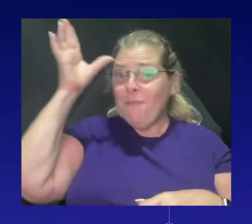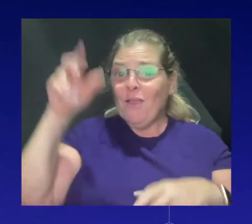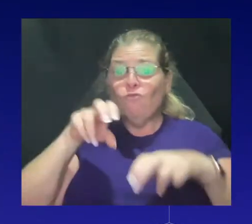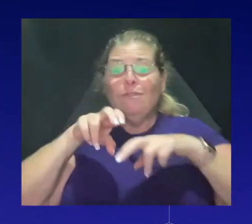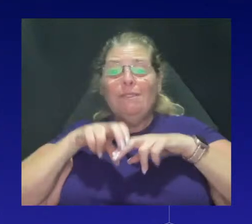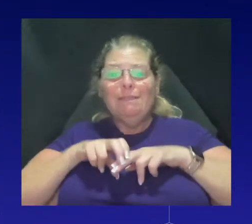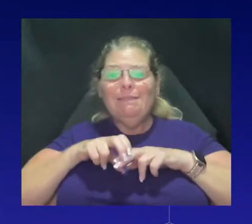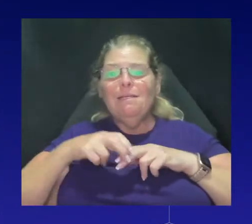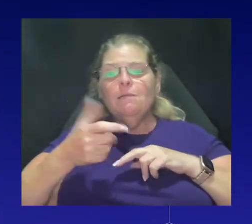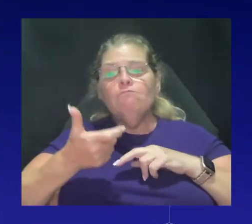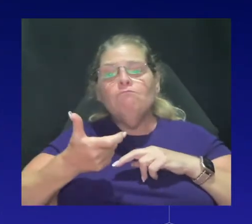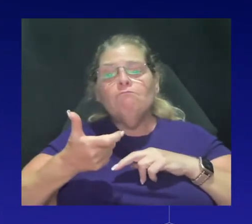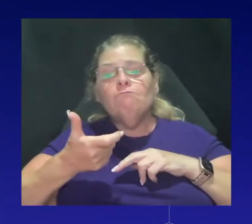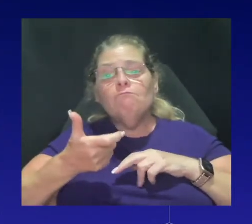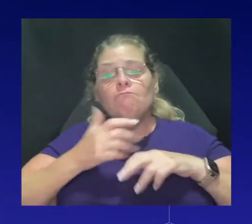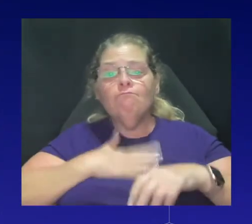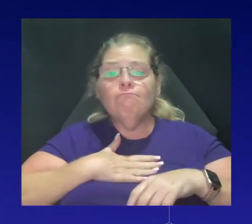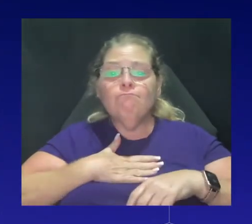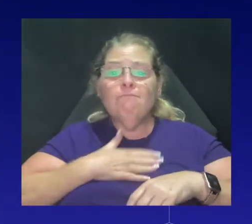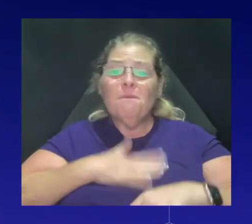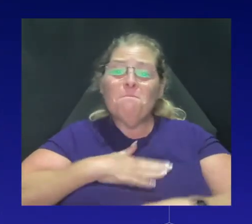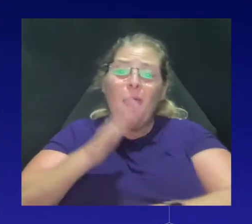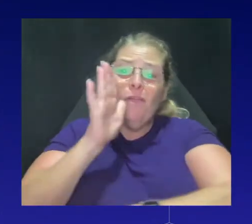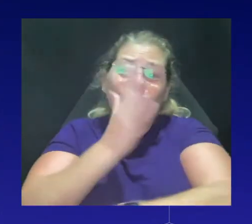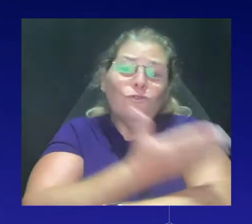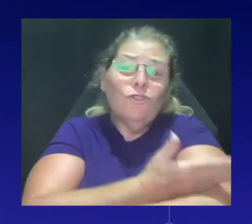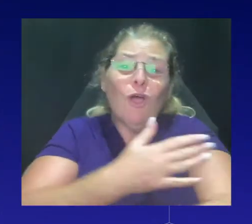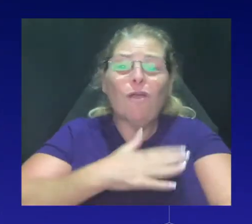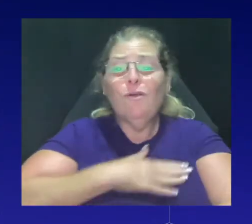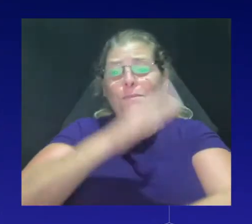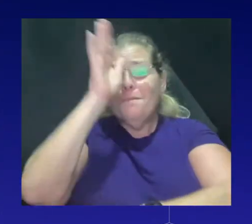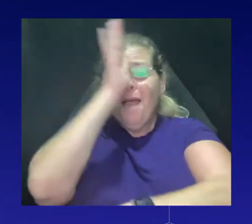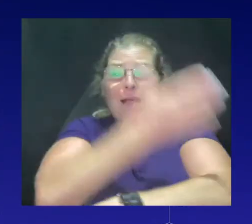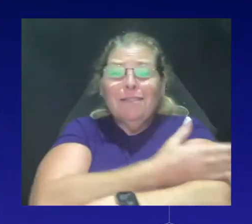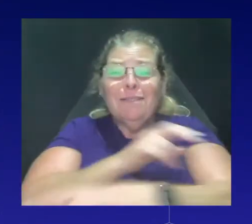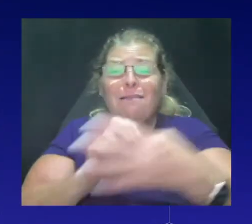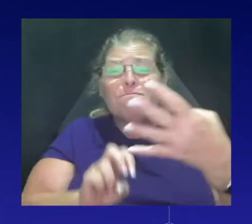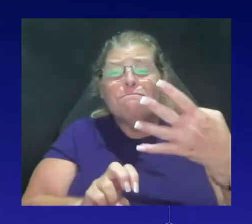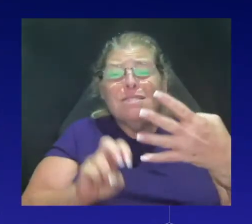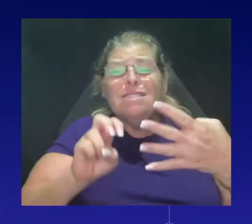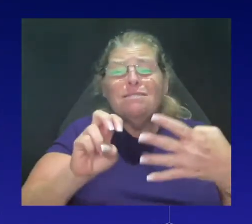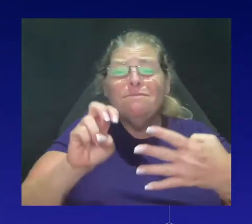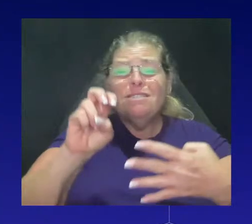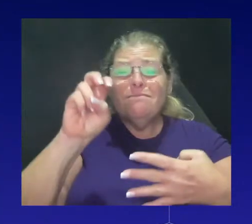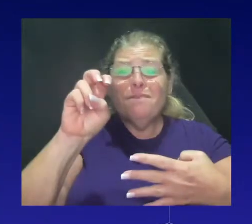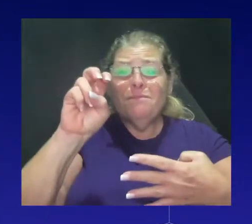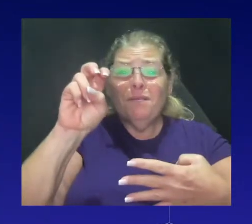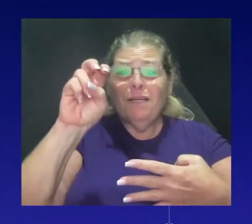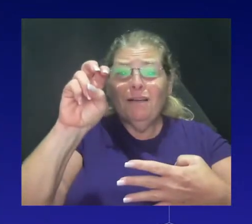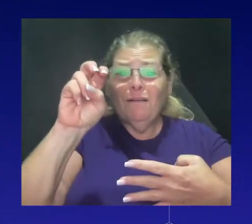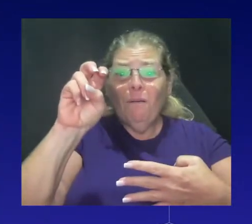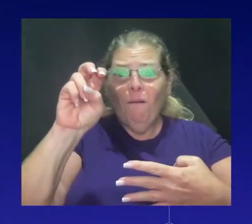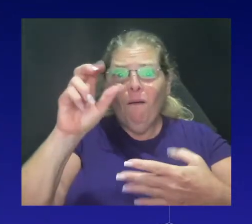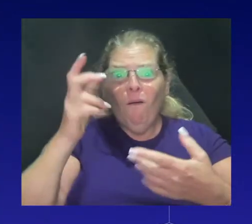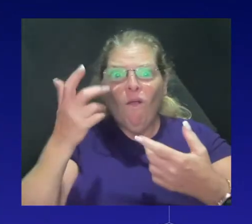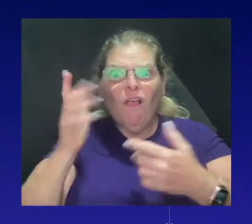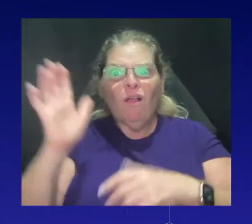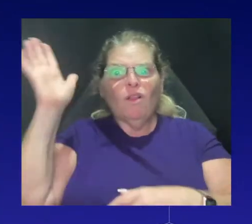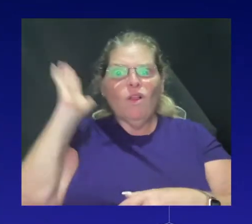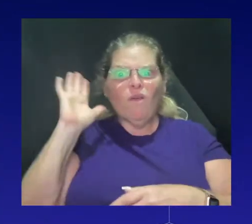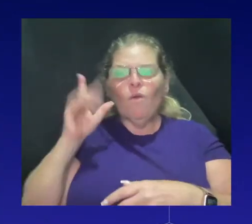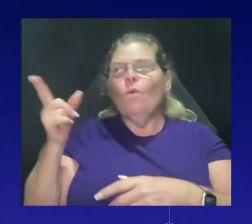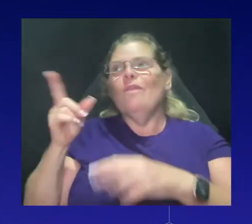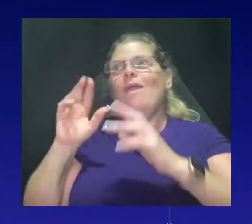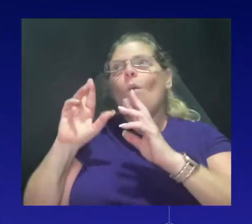their daughter and their son were on the verge of doing something that they could only hope to have access to at some point.